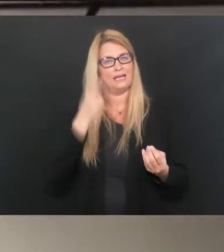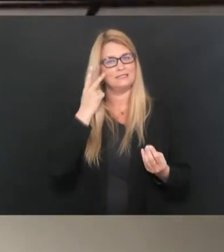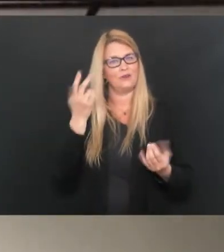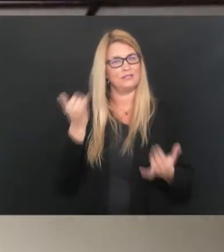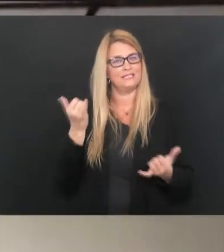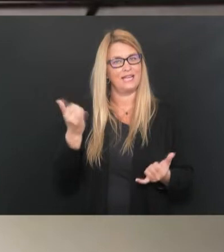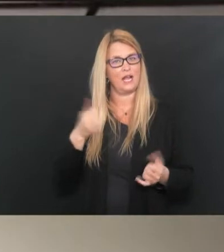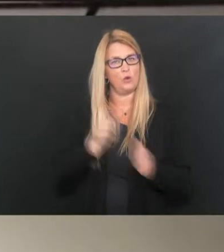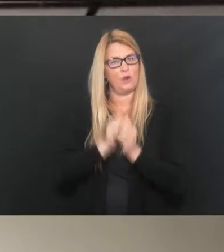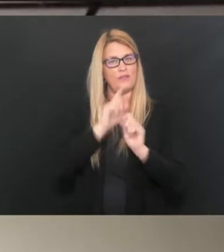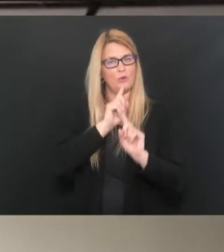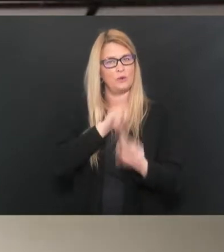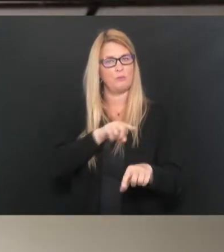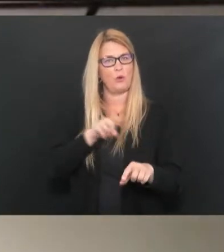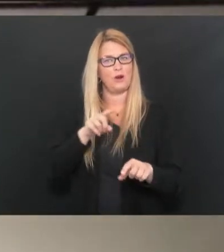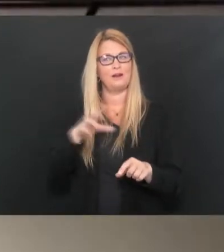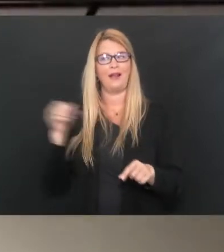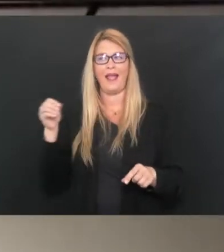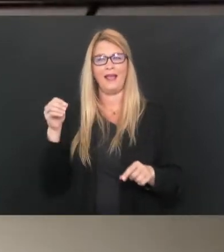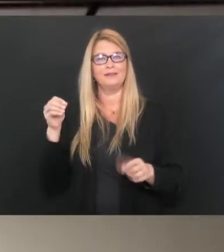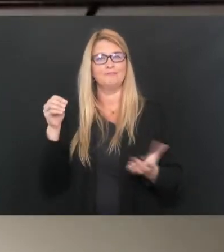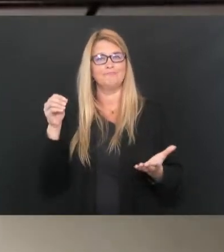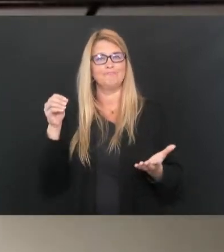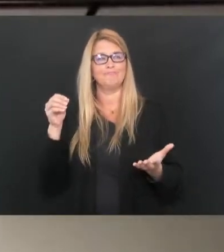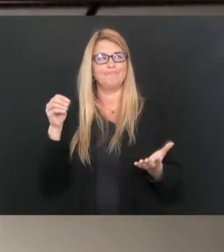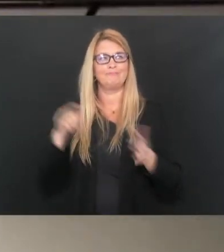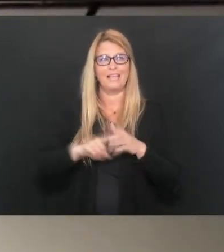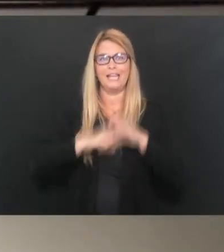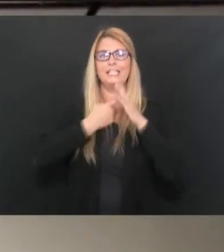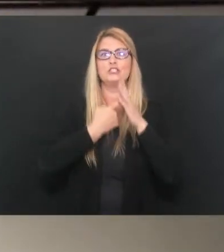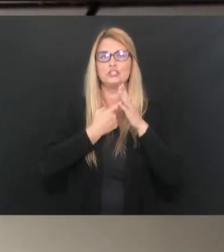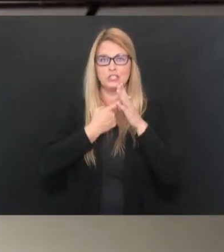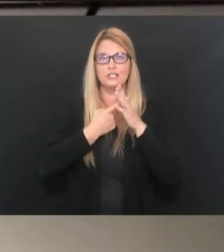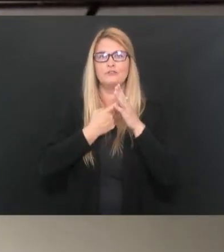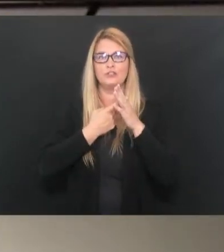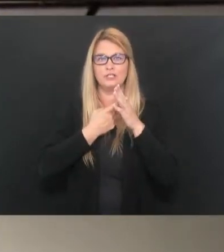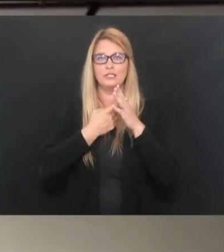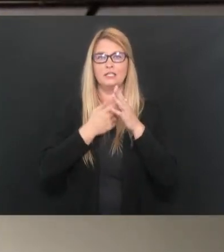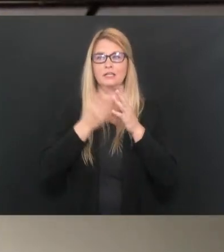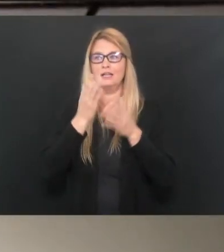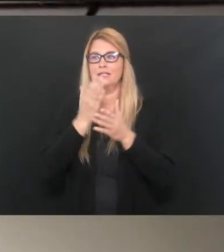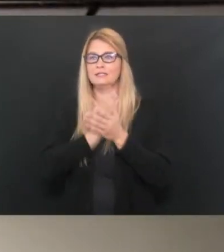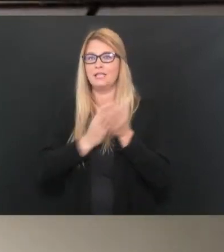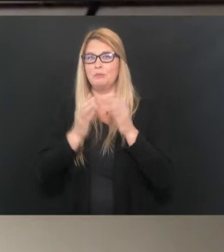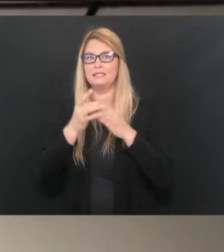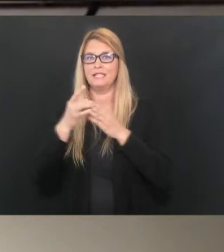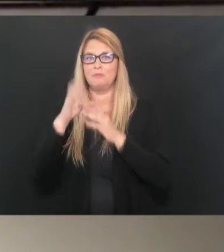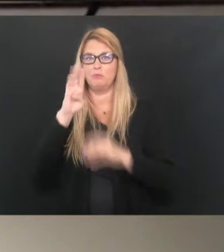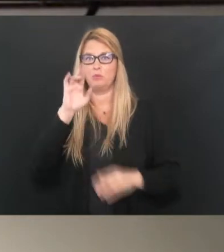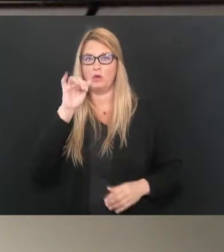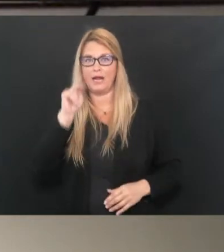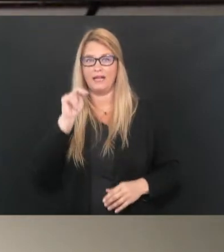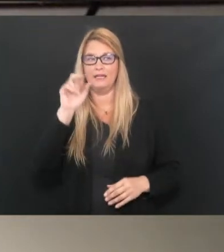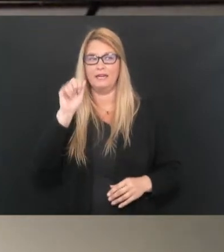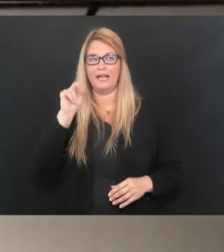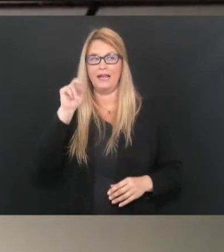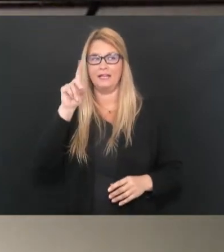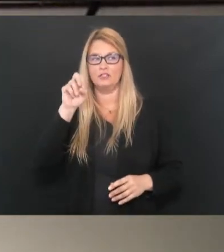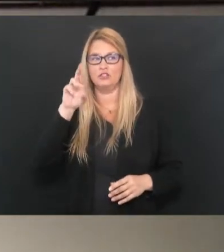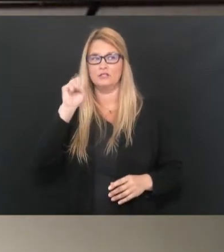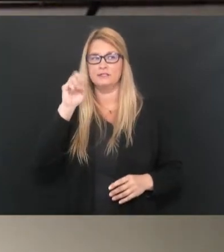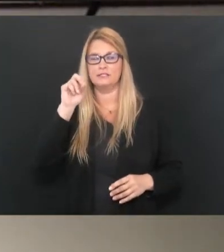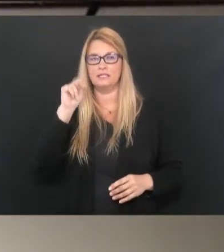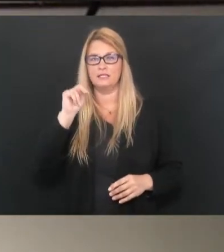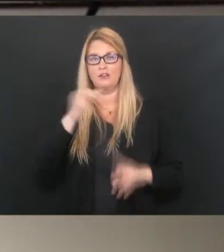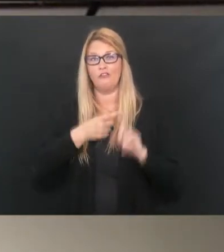a report and a series of initiatives. Some of that's going to be led by Brian Anderson, formerly of WVU,